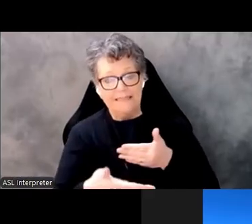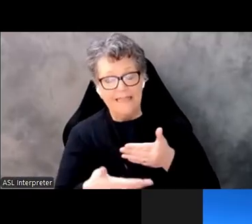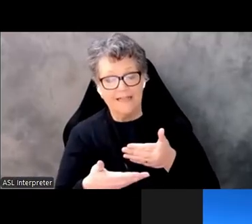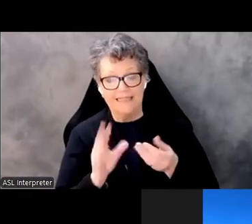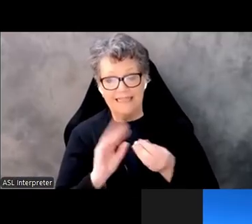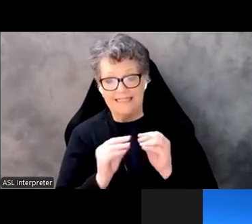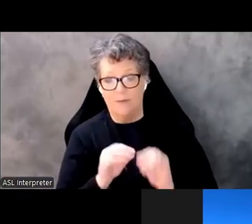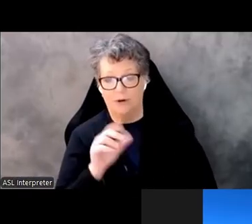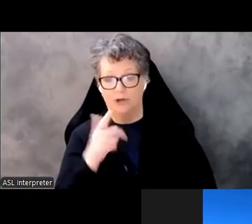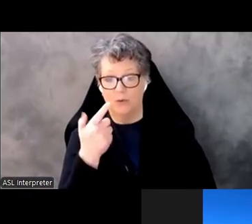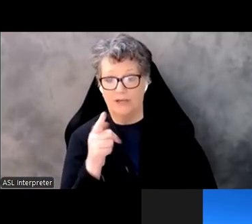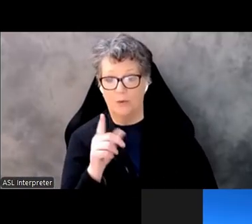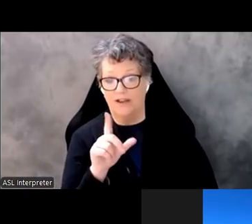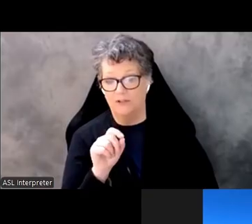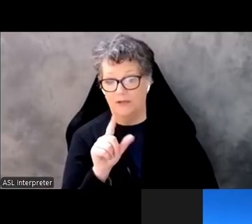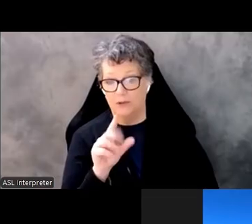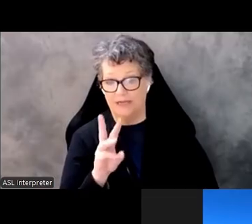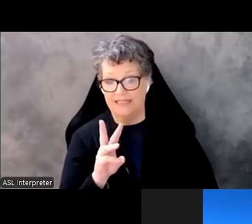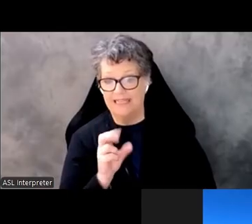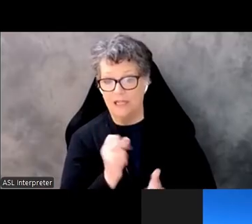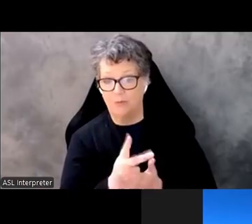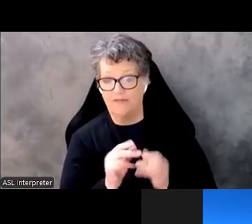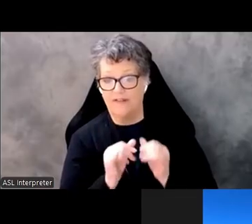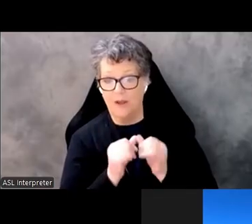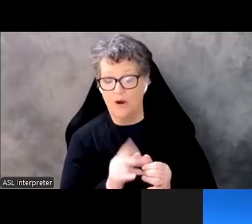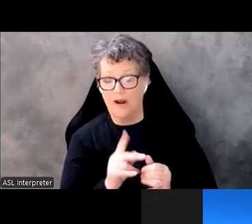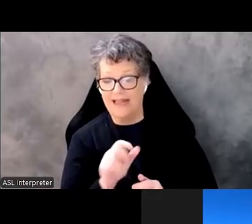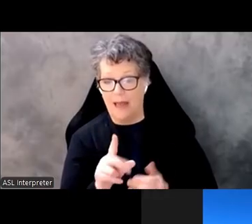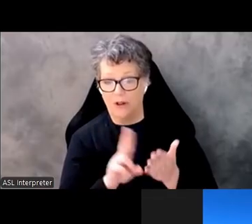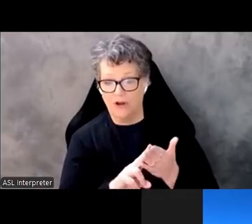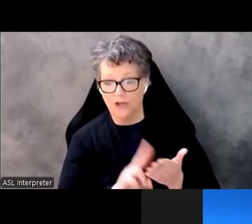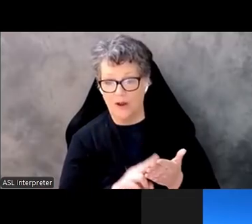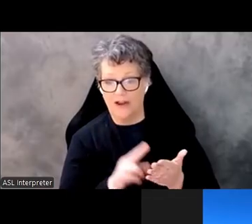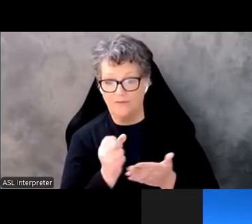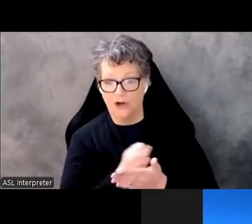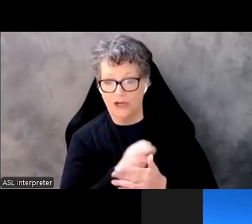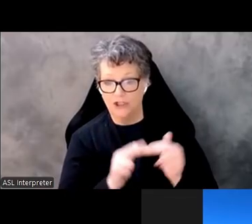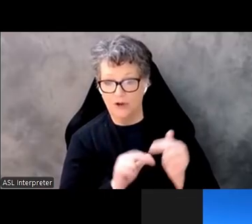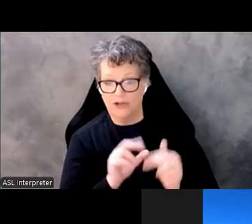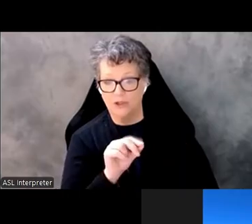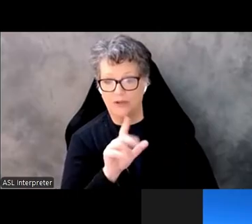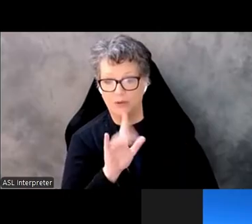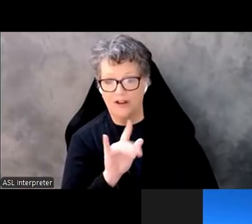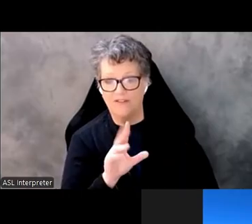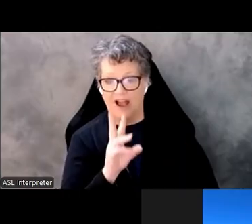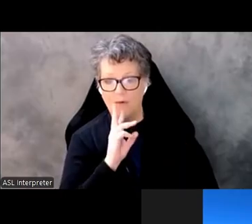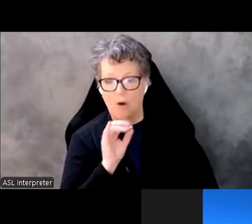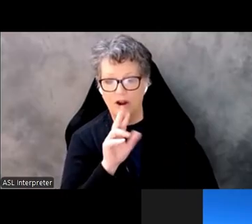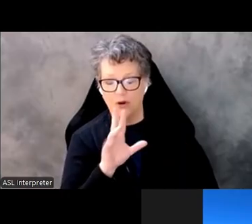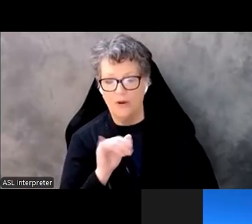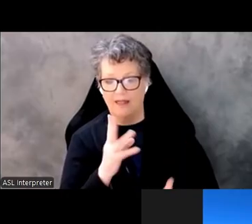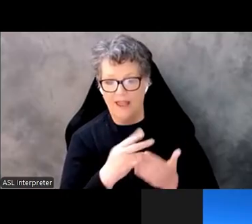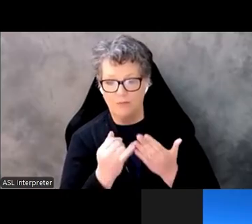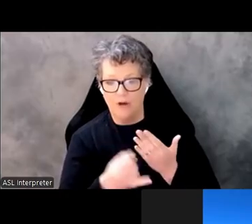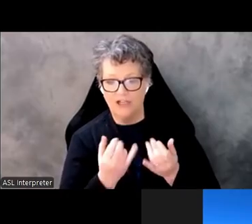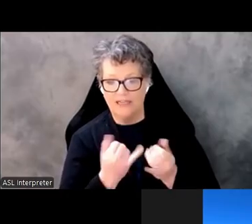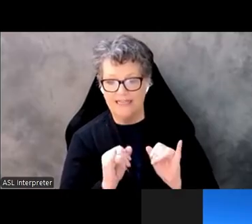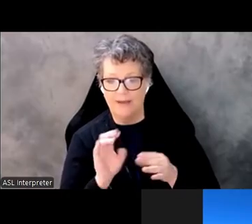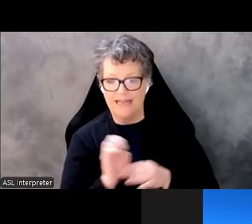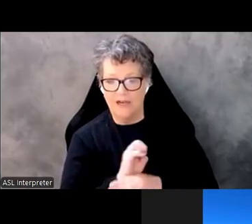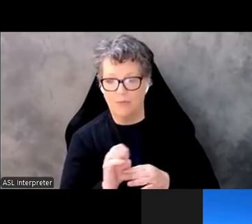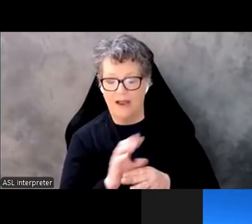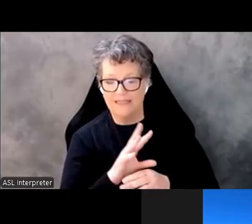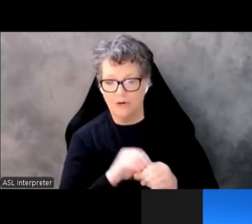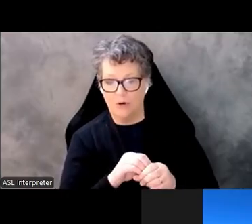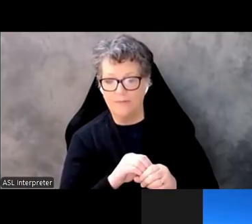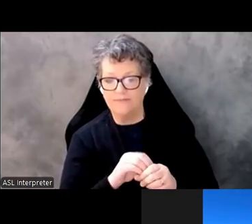number 21 of 2026, approving the award of a capital contract for construction of the 2025 Water Relay Project to Independent Enterprises Incorporated,